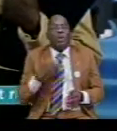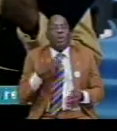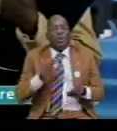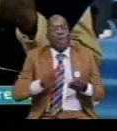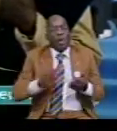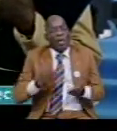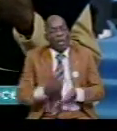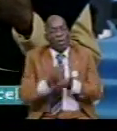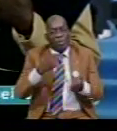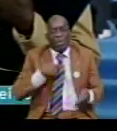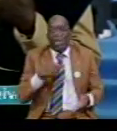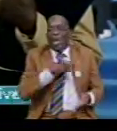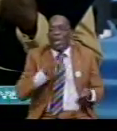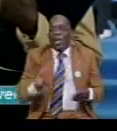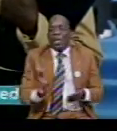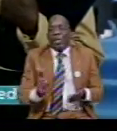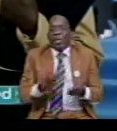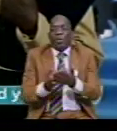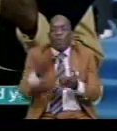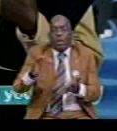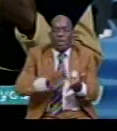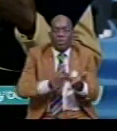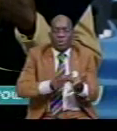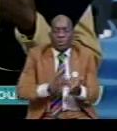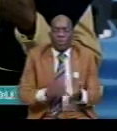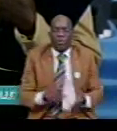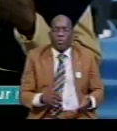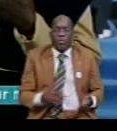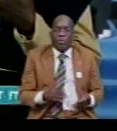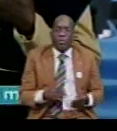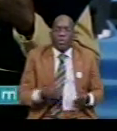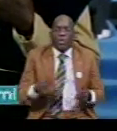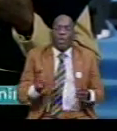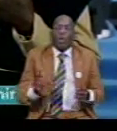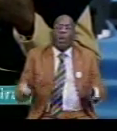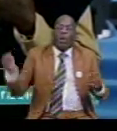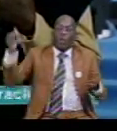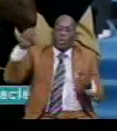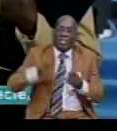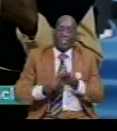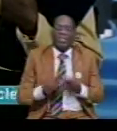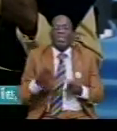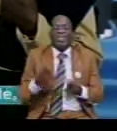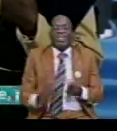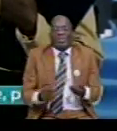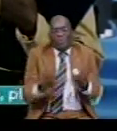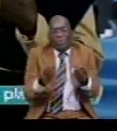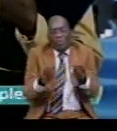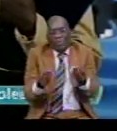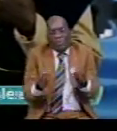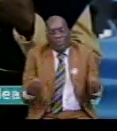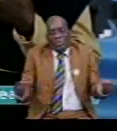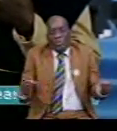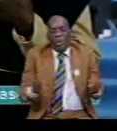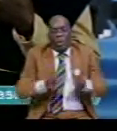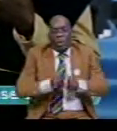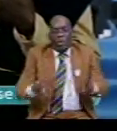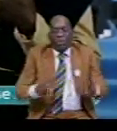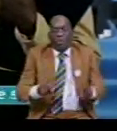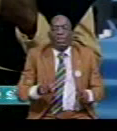ni mo nlo titi ogun awon kd ni mo nlo titi o relief mi sugbon na ti ma fe dide bayi na si